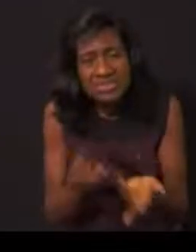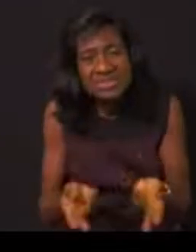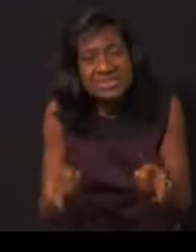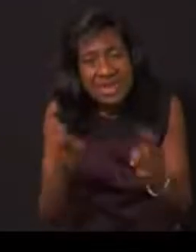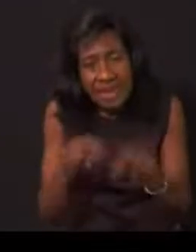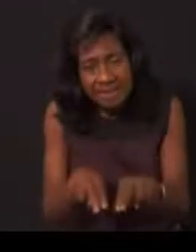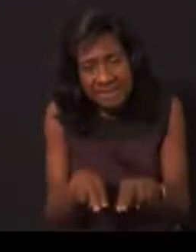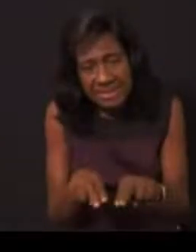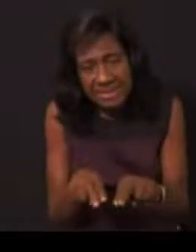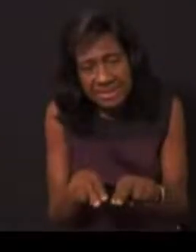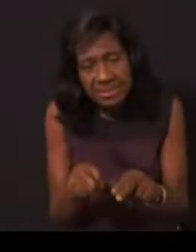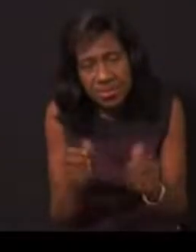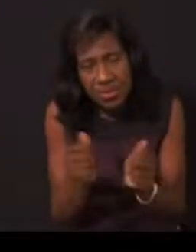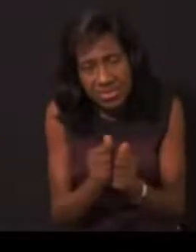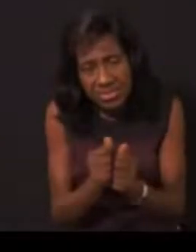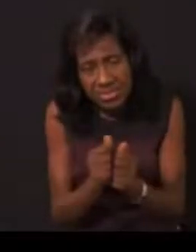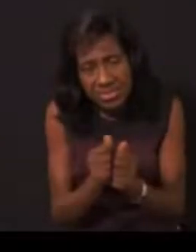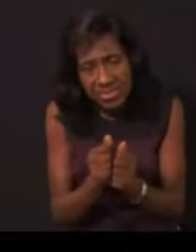that we're looking at?